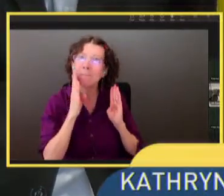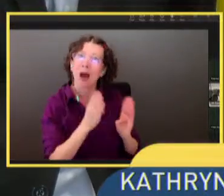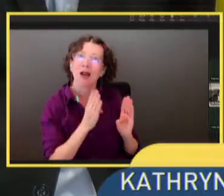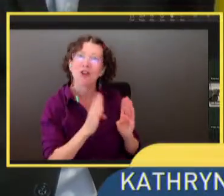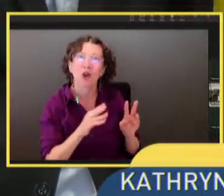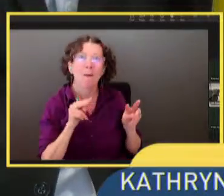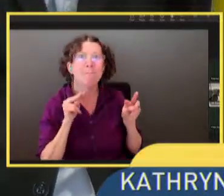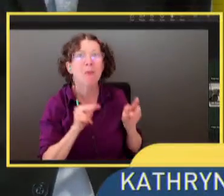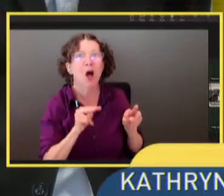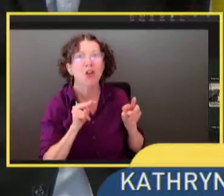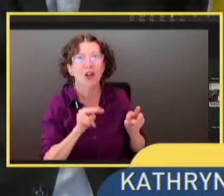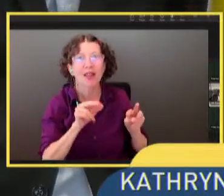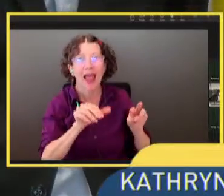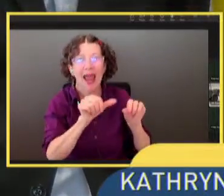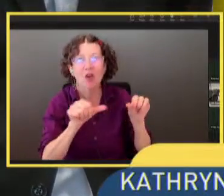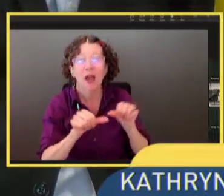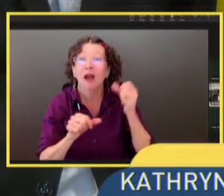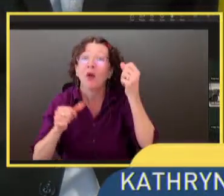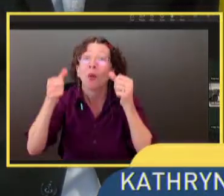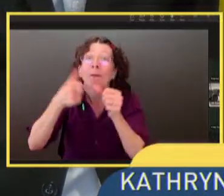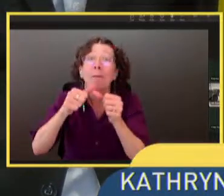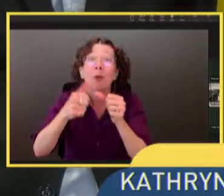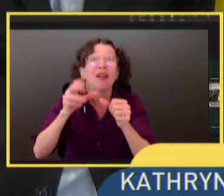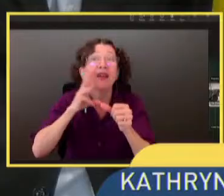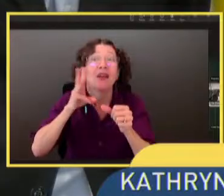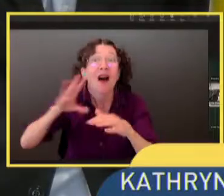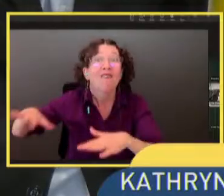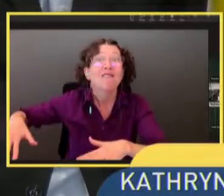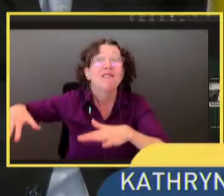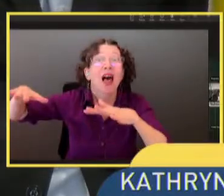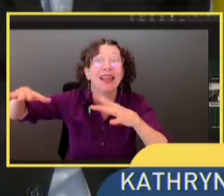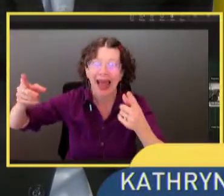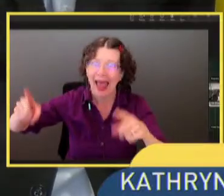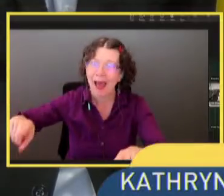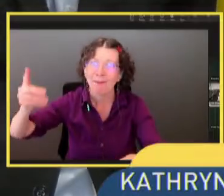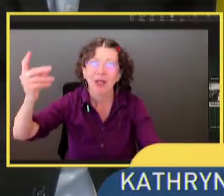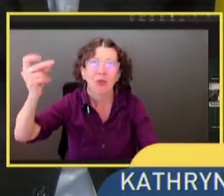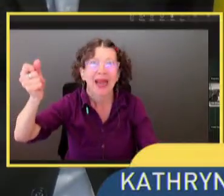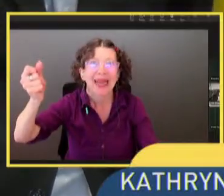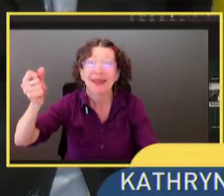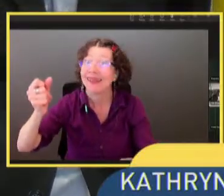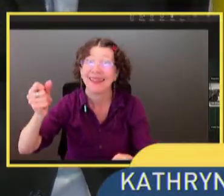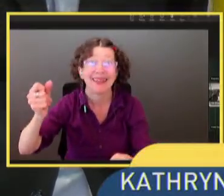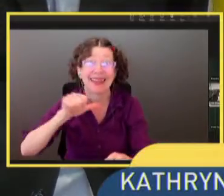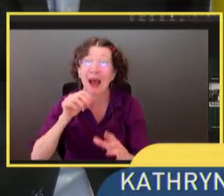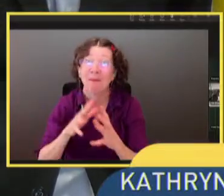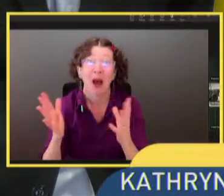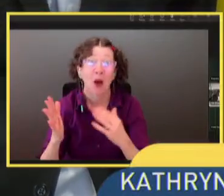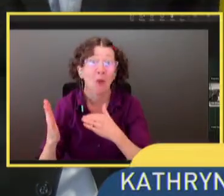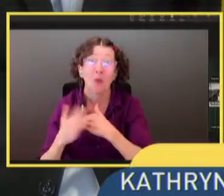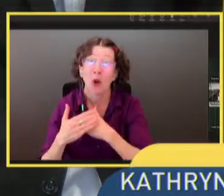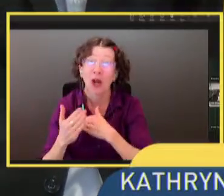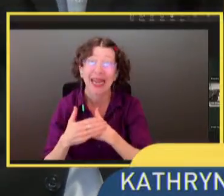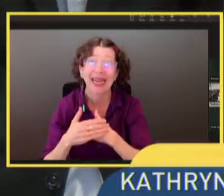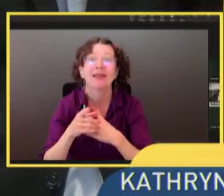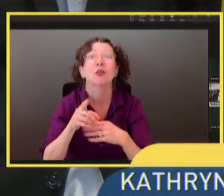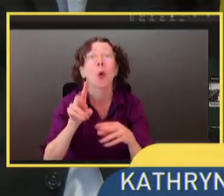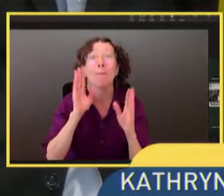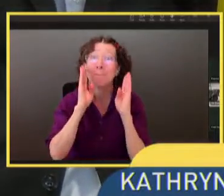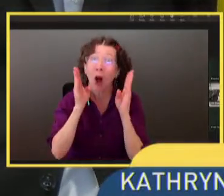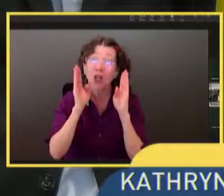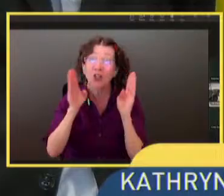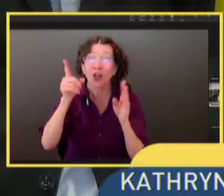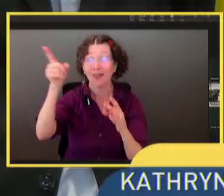equipment and pumps to the flood fight in the City of Pacific in support of our partners and remain closely tied in with